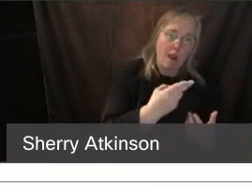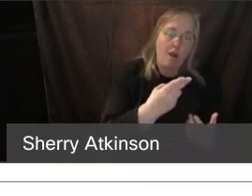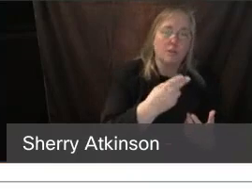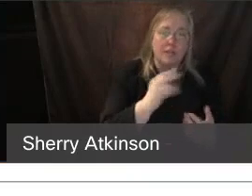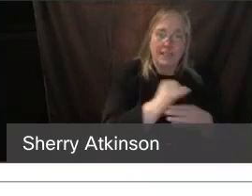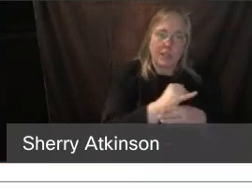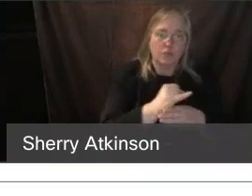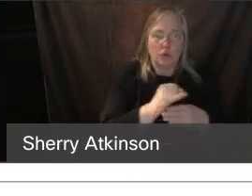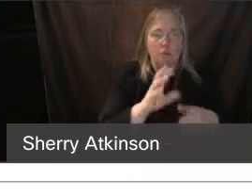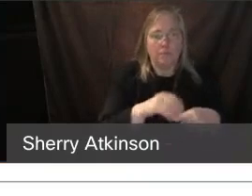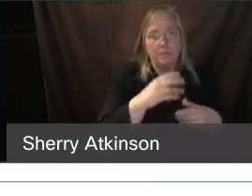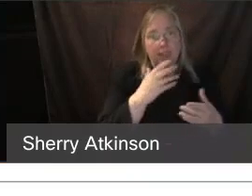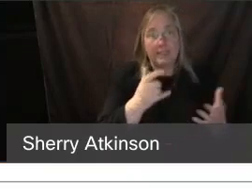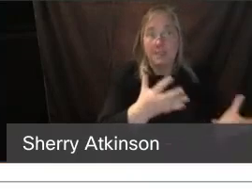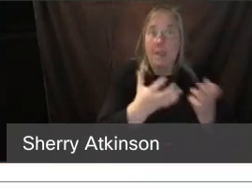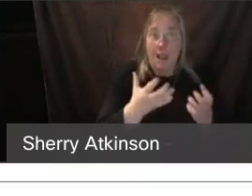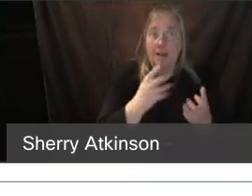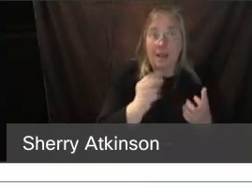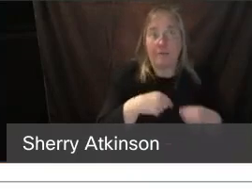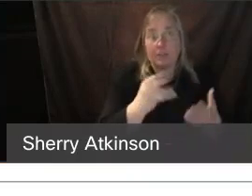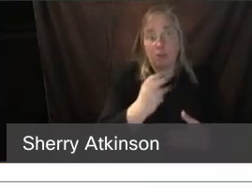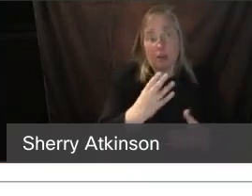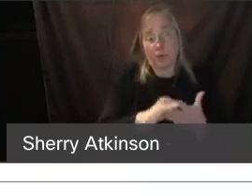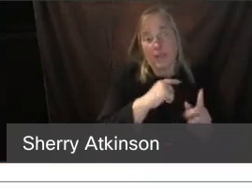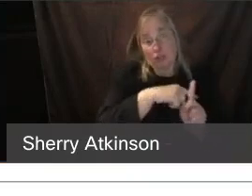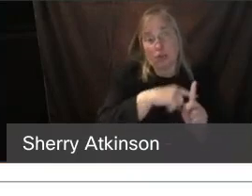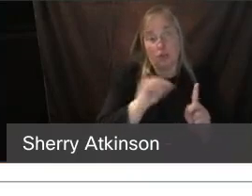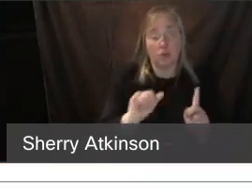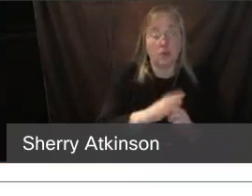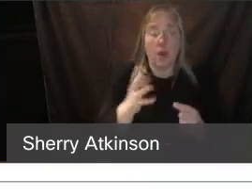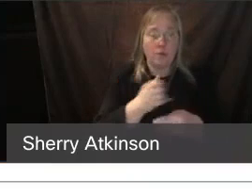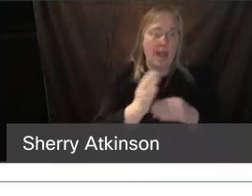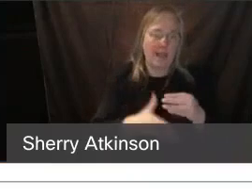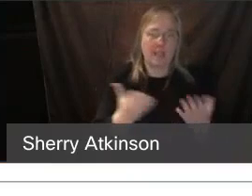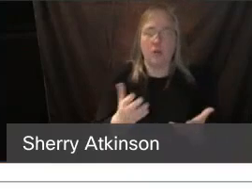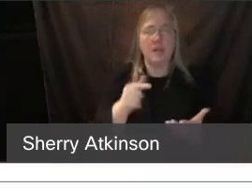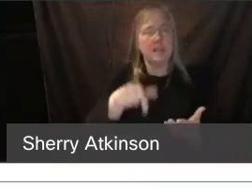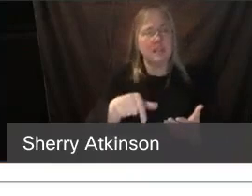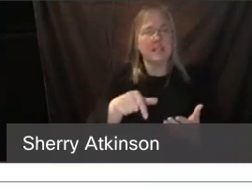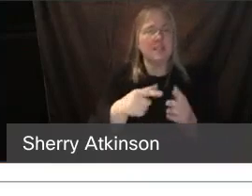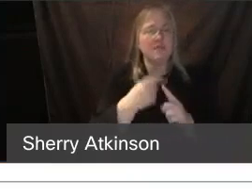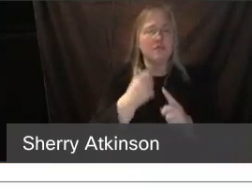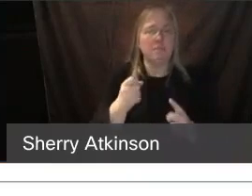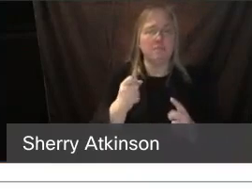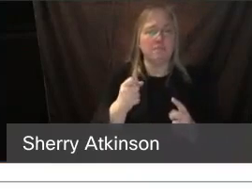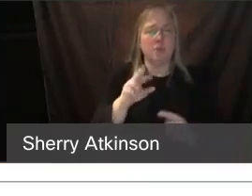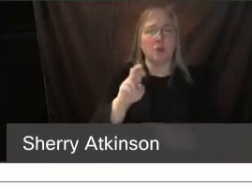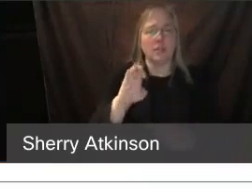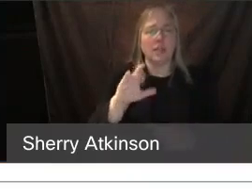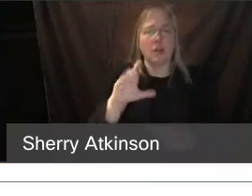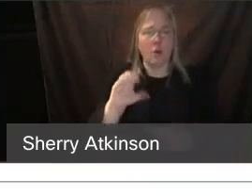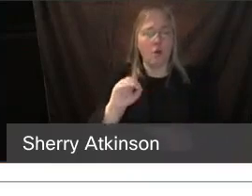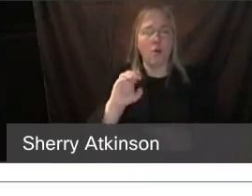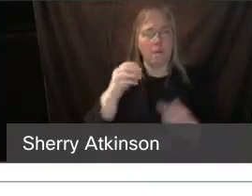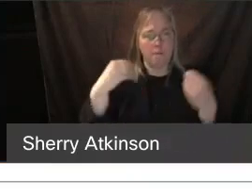well. So I want to quickly end here. So this is just from the RCLCO market study.